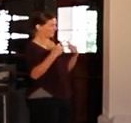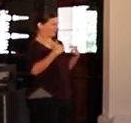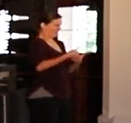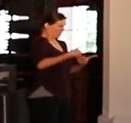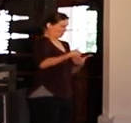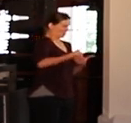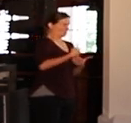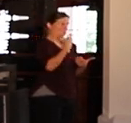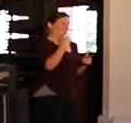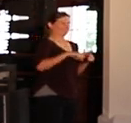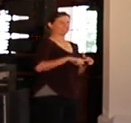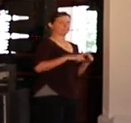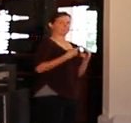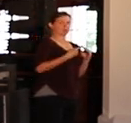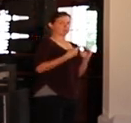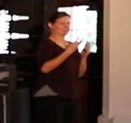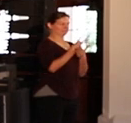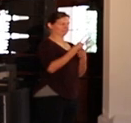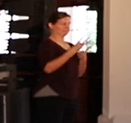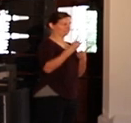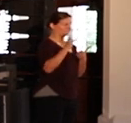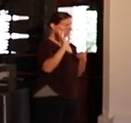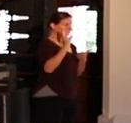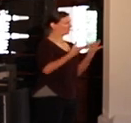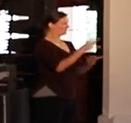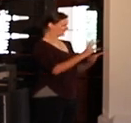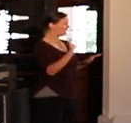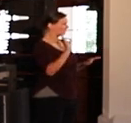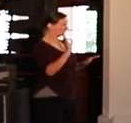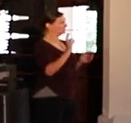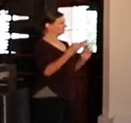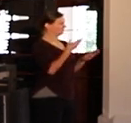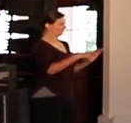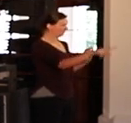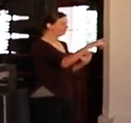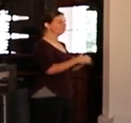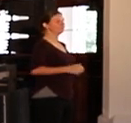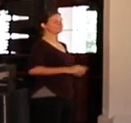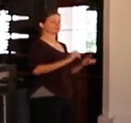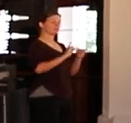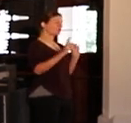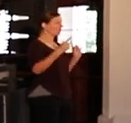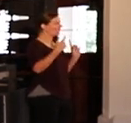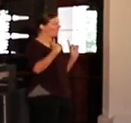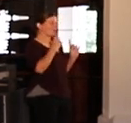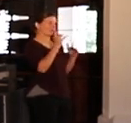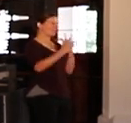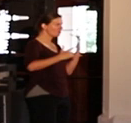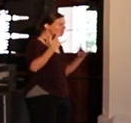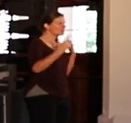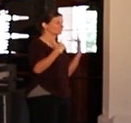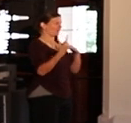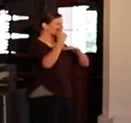new. I arrived only about 6 weeks and maybe 7 weeks ahead of you. But I have been counting the